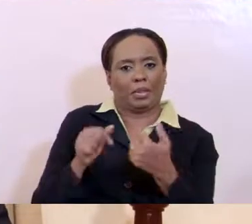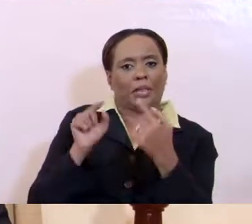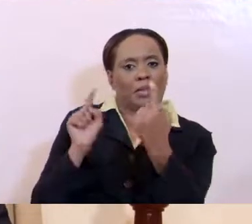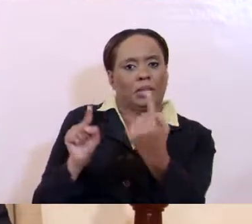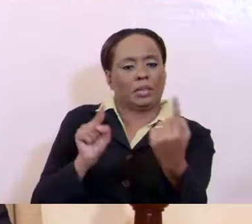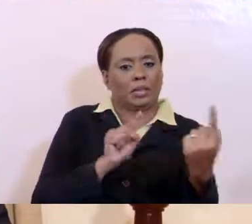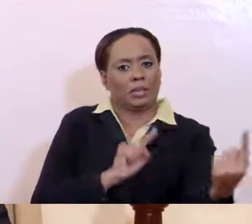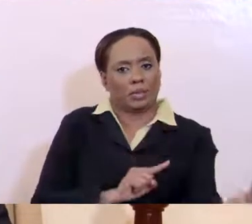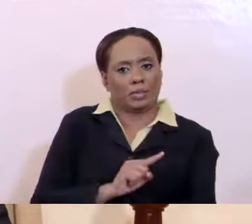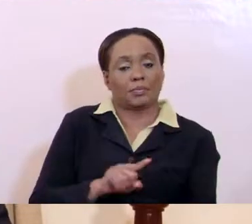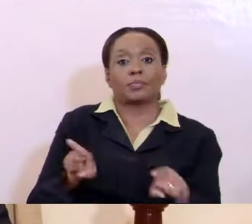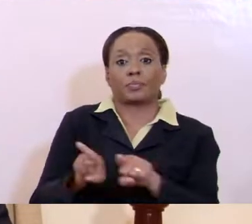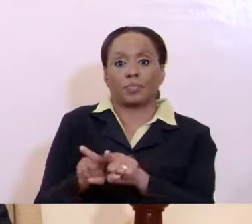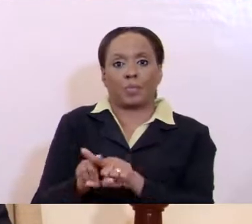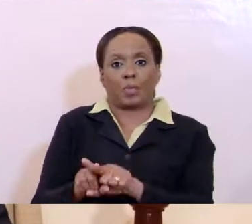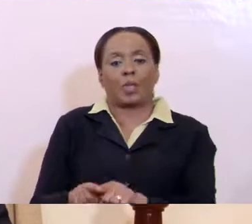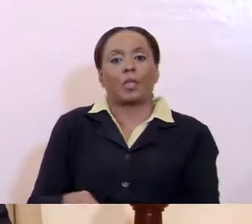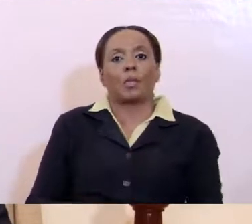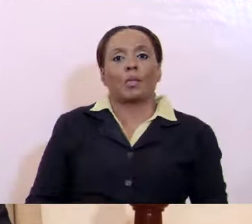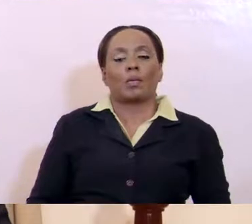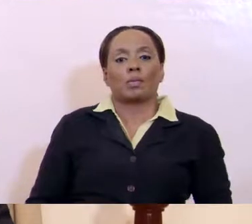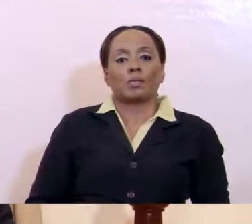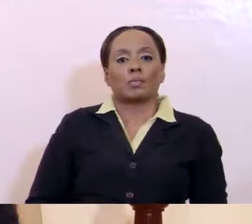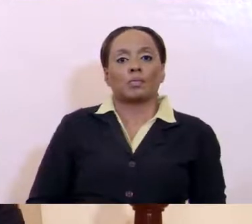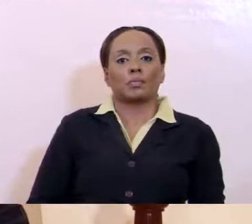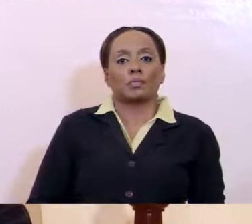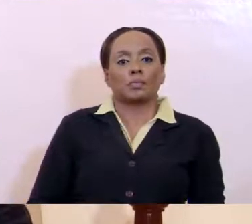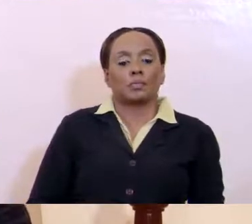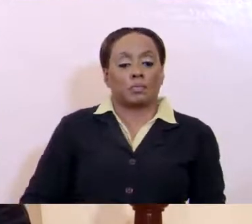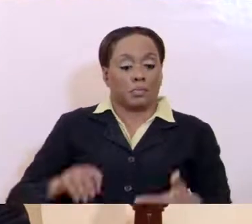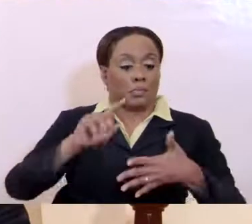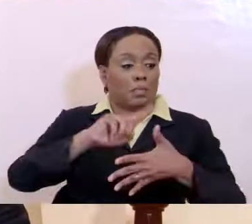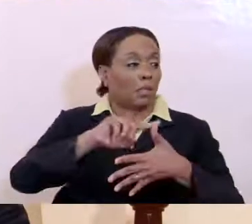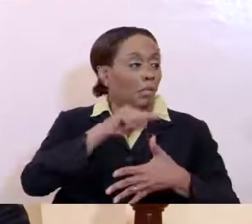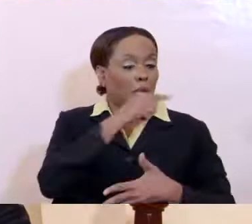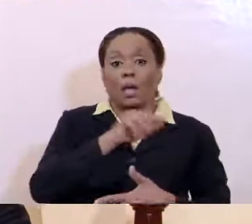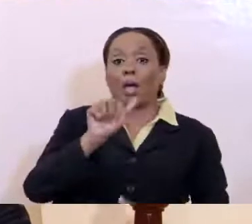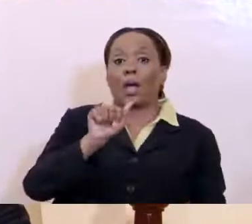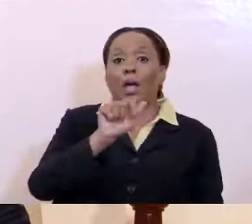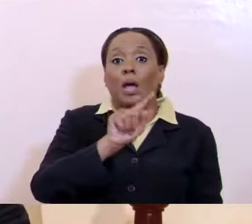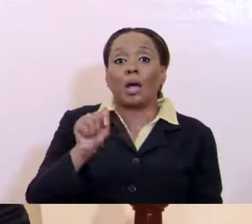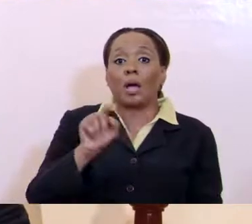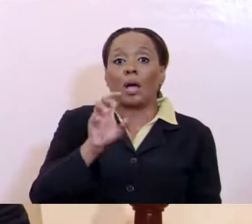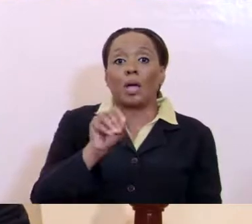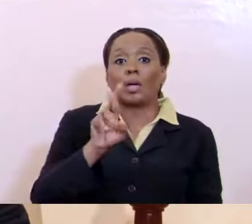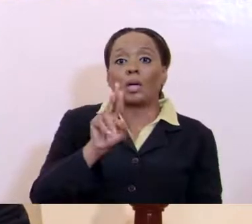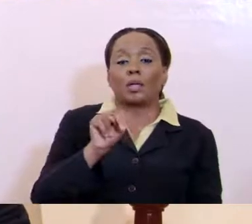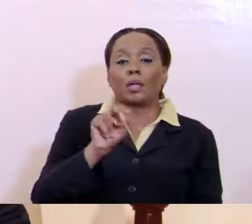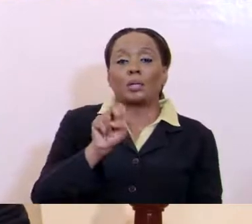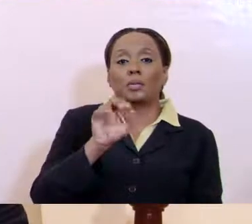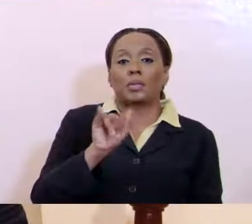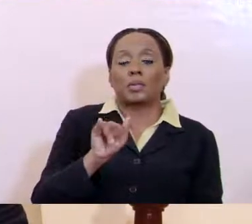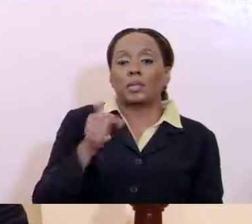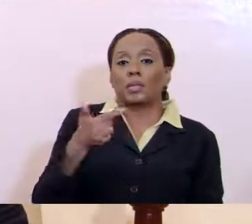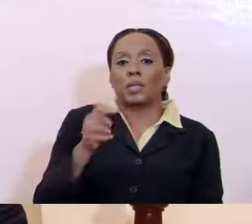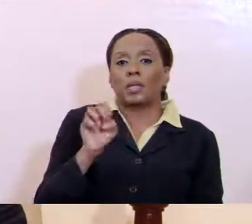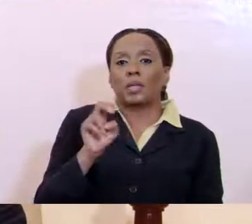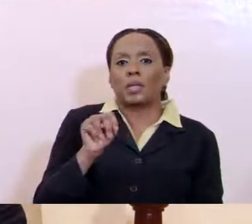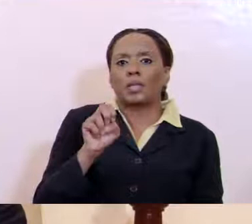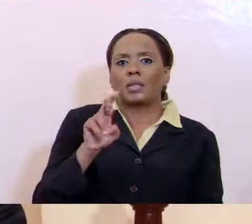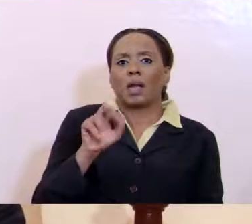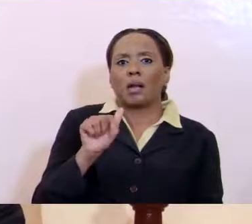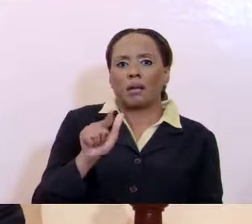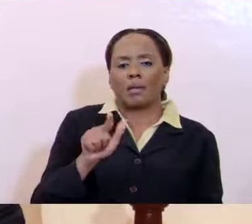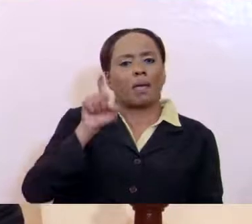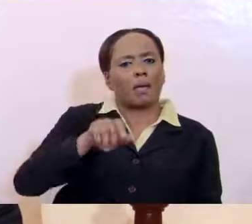measures at the national level that are currently in play under Directive number 4 and the ones under